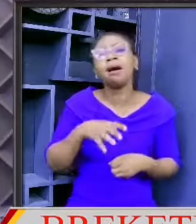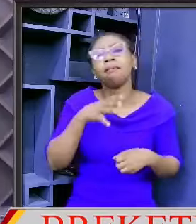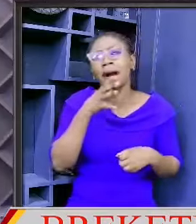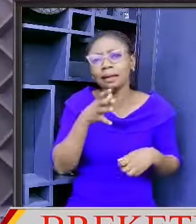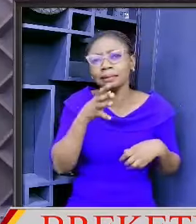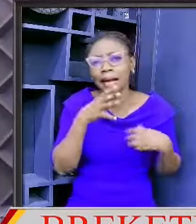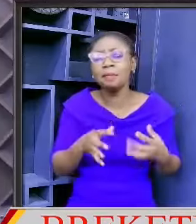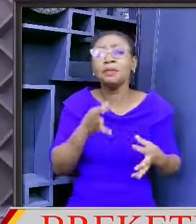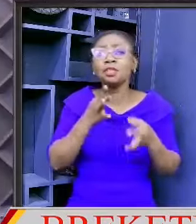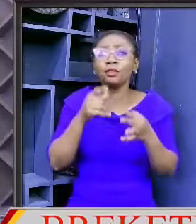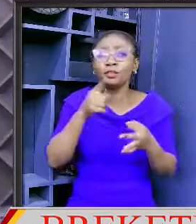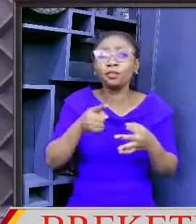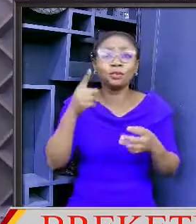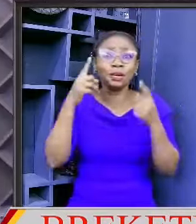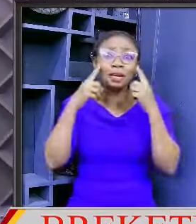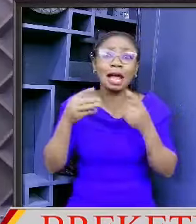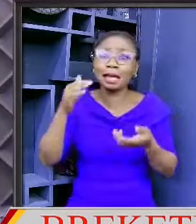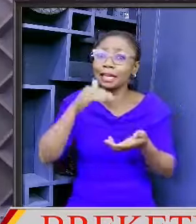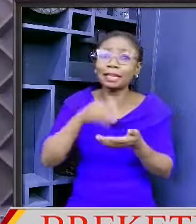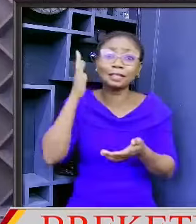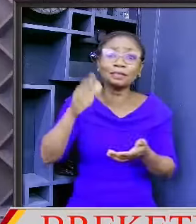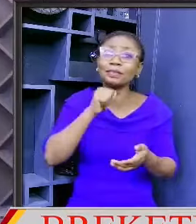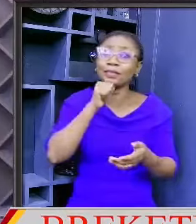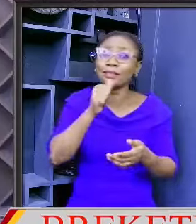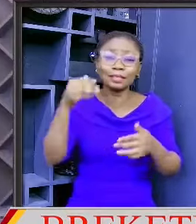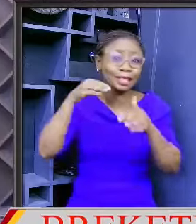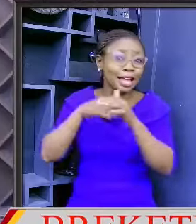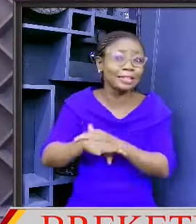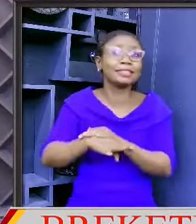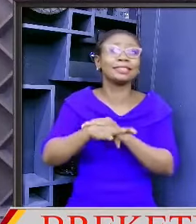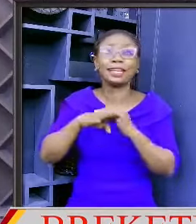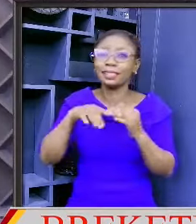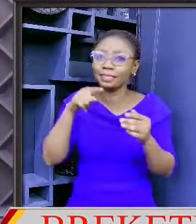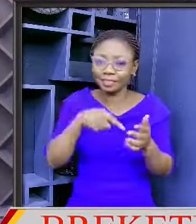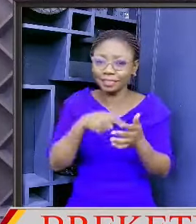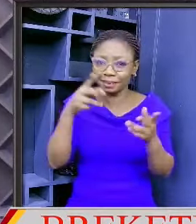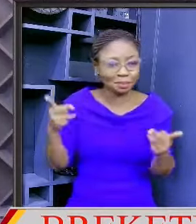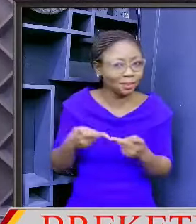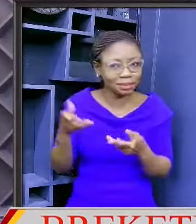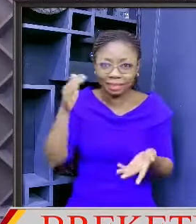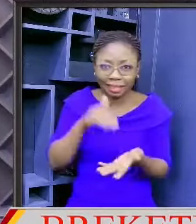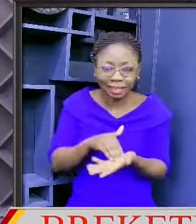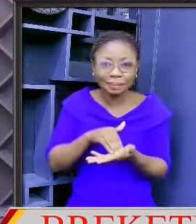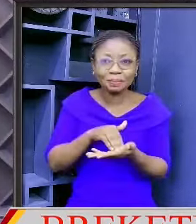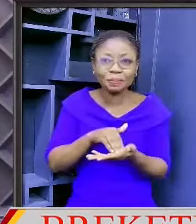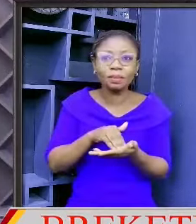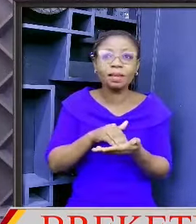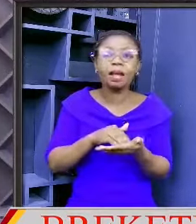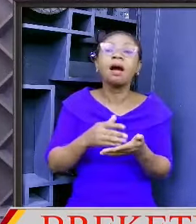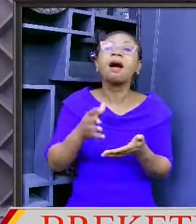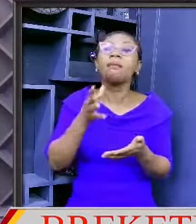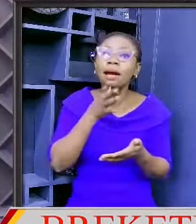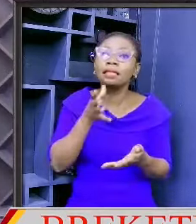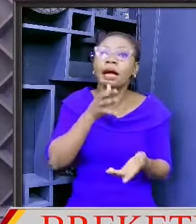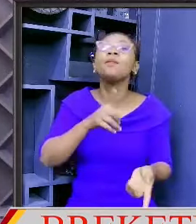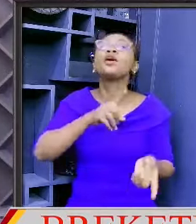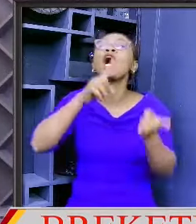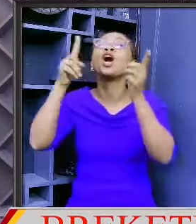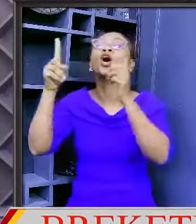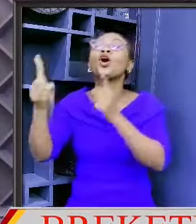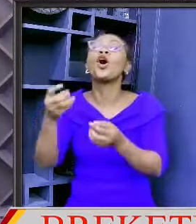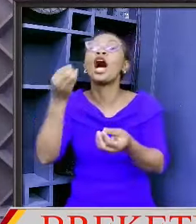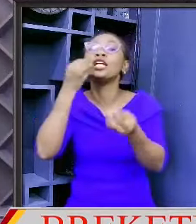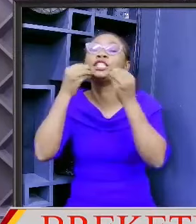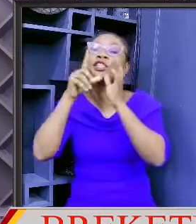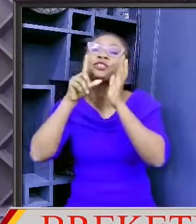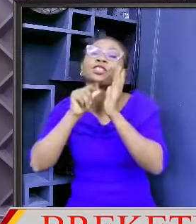I don't suffer. Madam, if you cry again, you're not going to enter this studio. Instead of me to go back to that house, I will. Madam, the chicken. Oh yeah, go eat